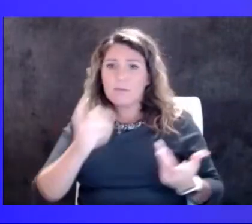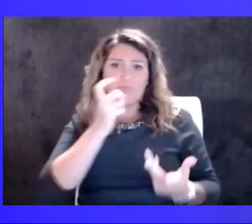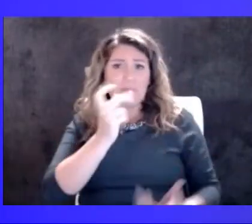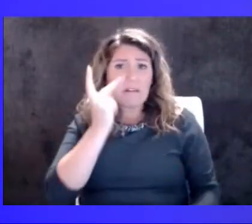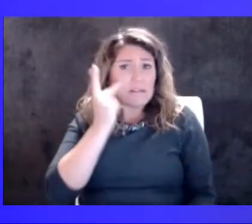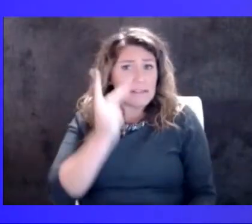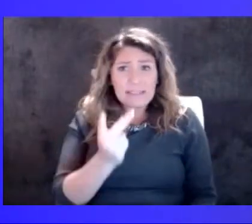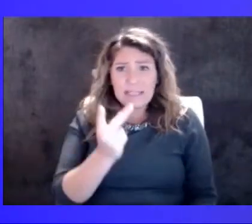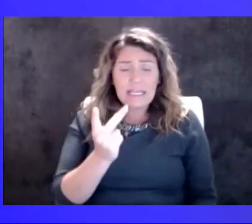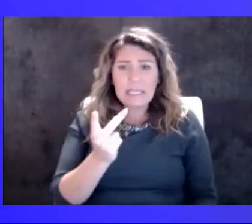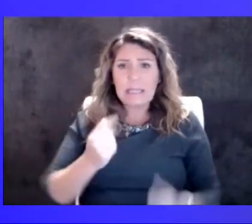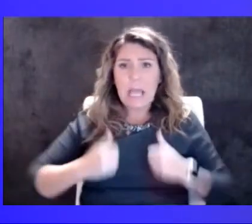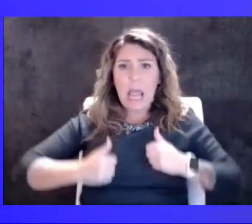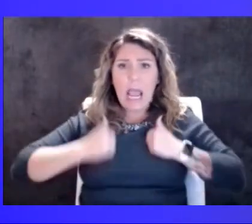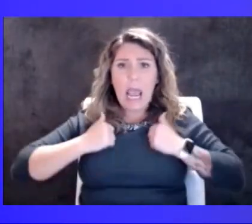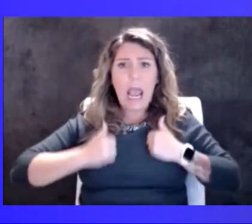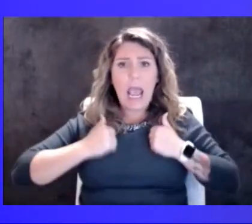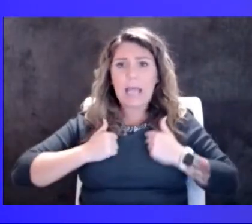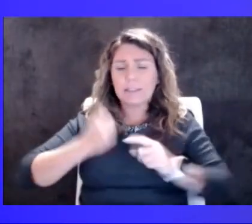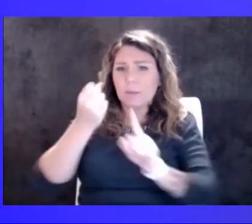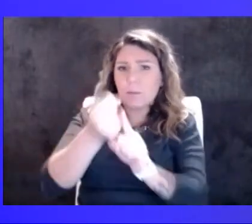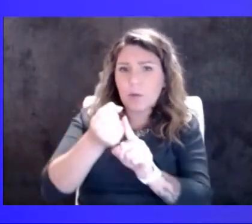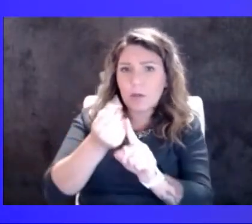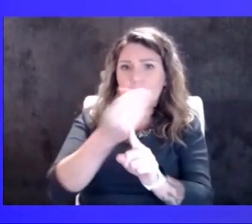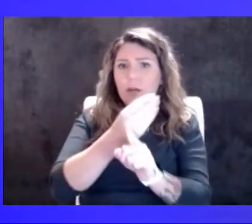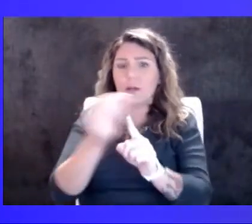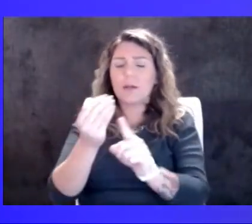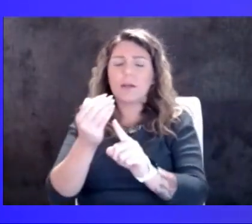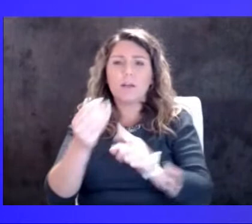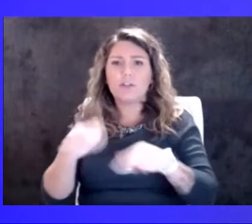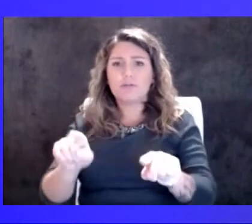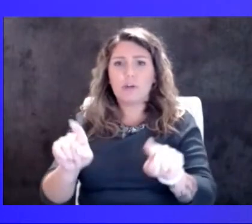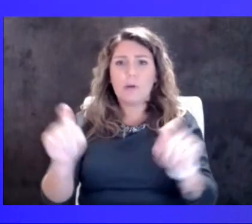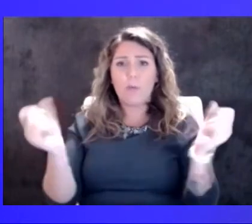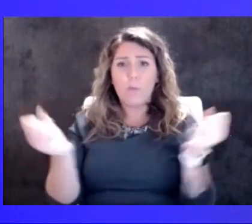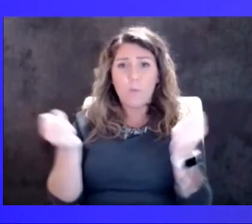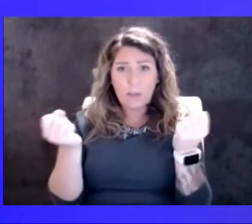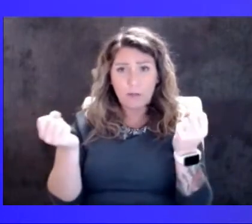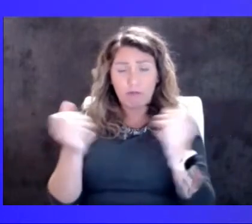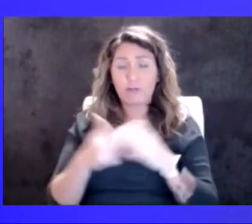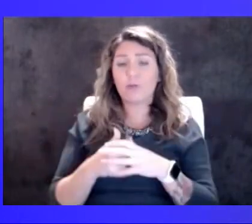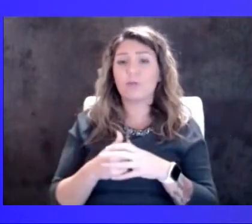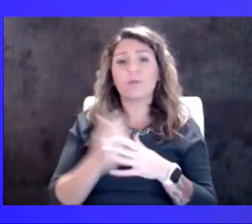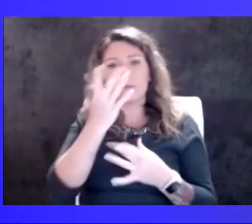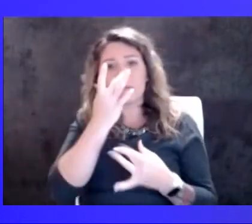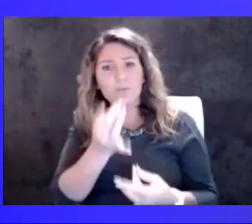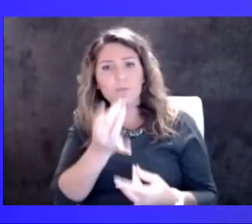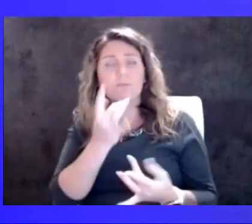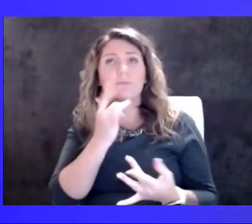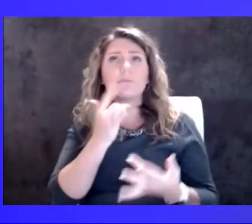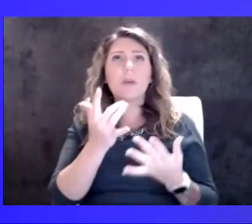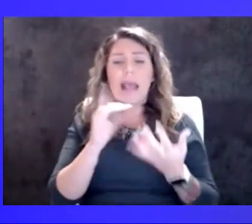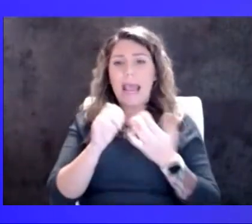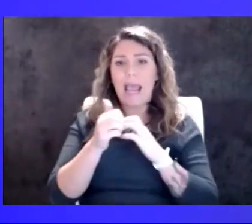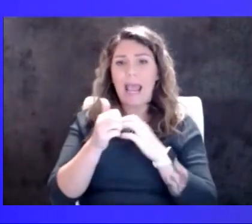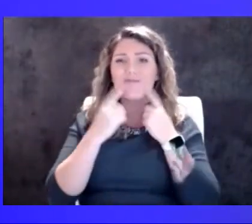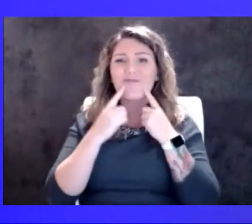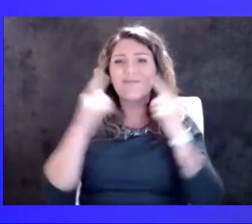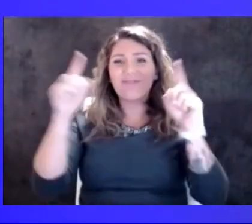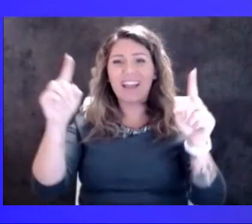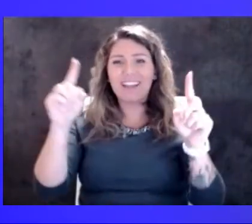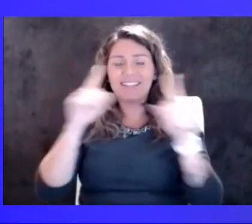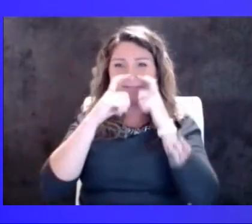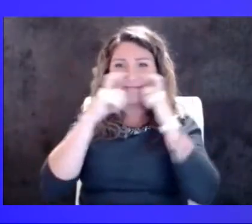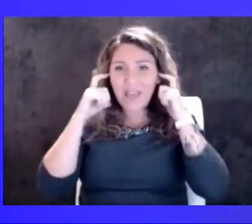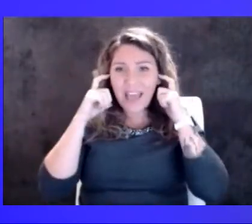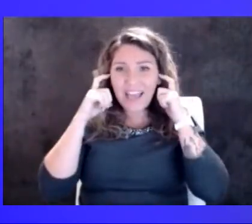asthma flare-ups and asthma exacerbations during the winter. And so it is interesting how effective masks are